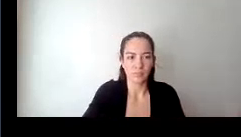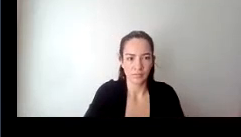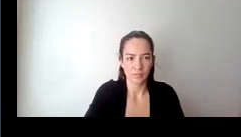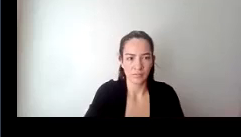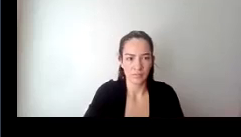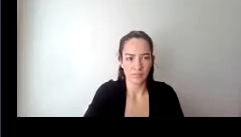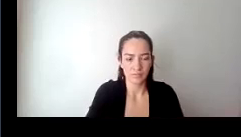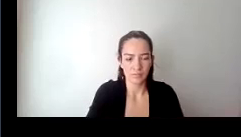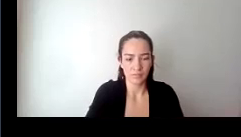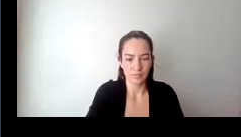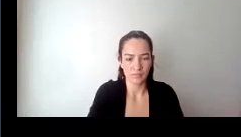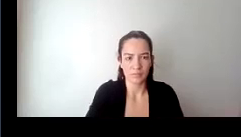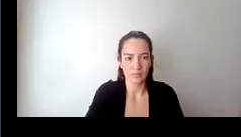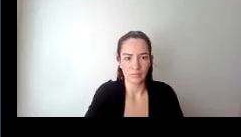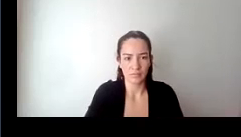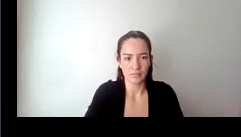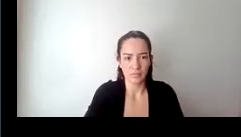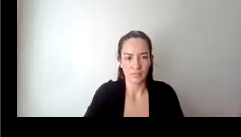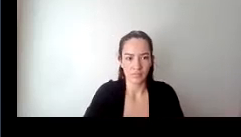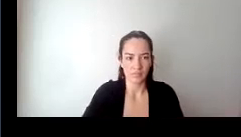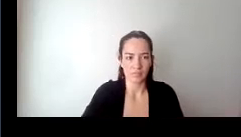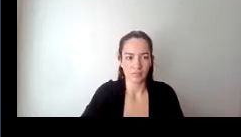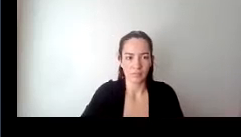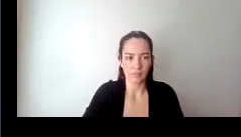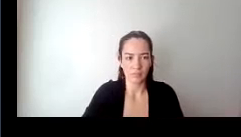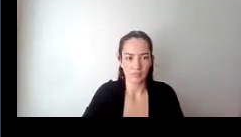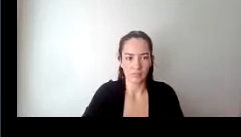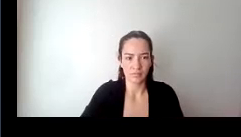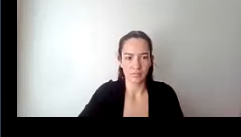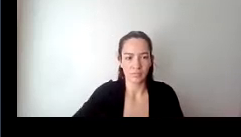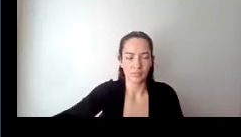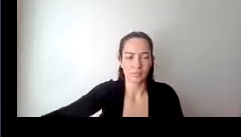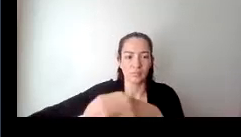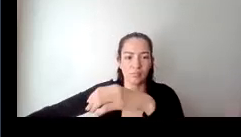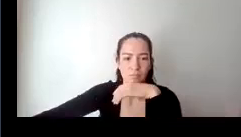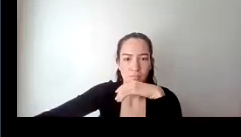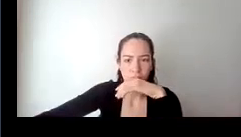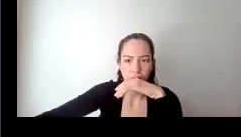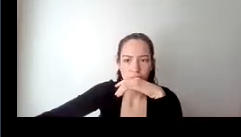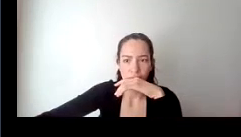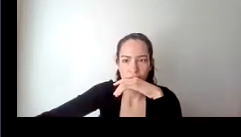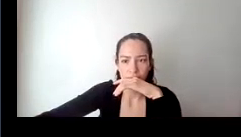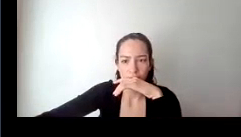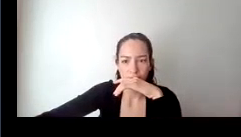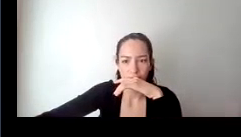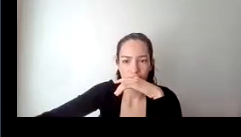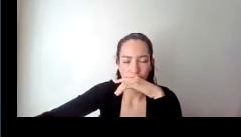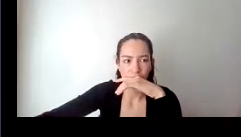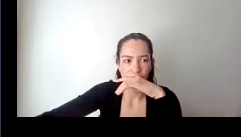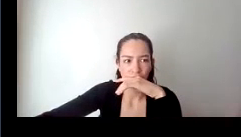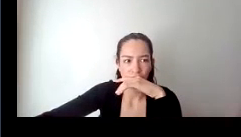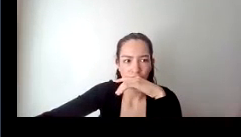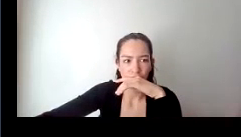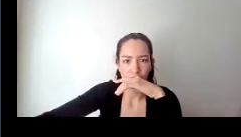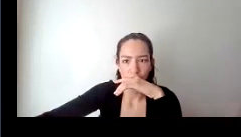everyone across the country, but we'll still be able to track those Colorado course completions. So you'll still have access to that and